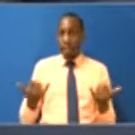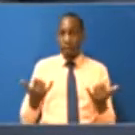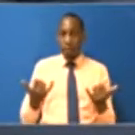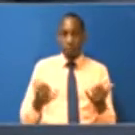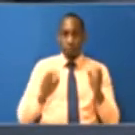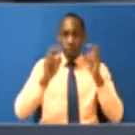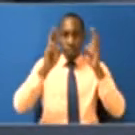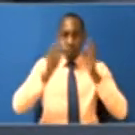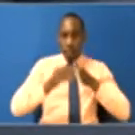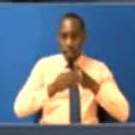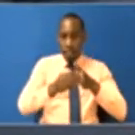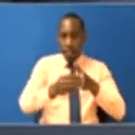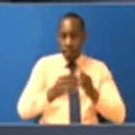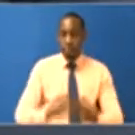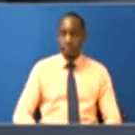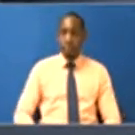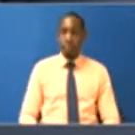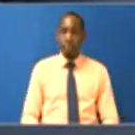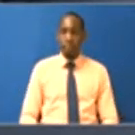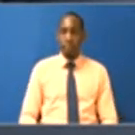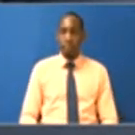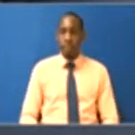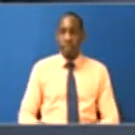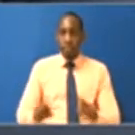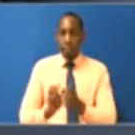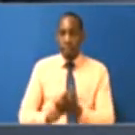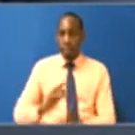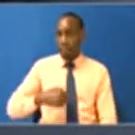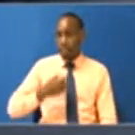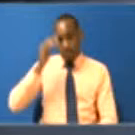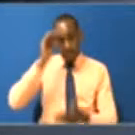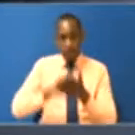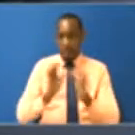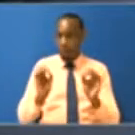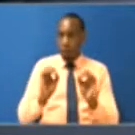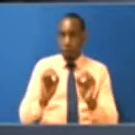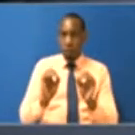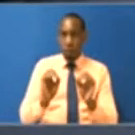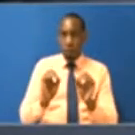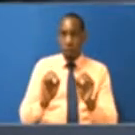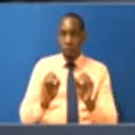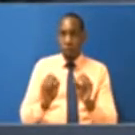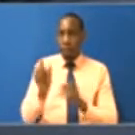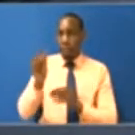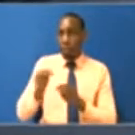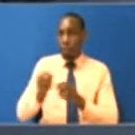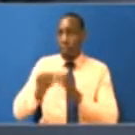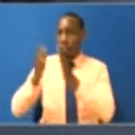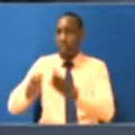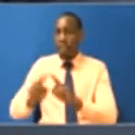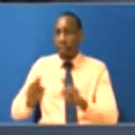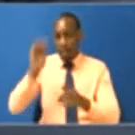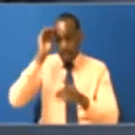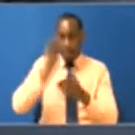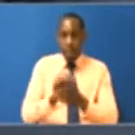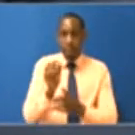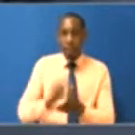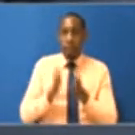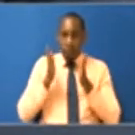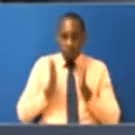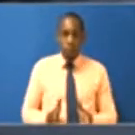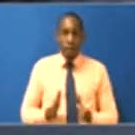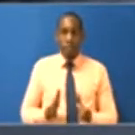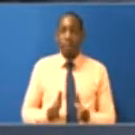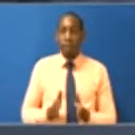leadership and i'm one of those people who don't believe that there's somebody called a leader but i believe there's somebody a human